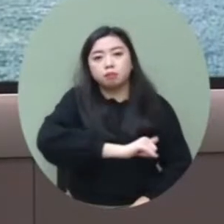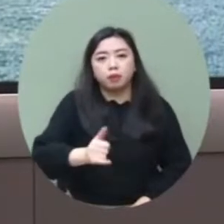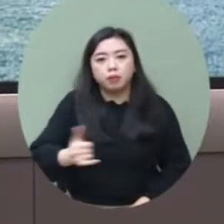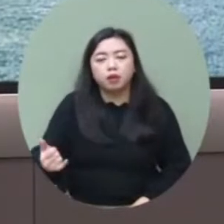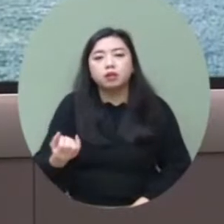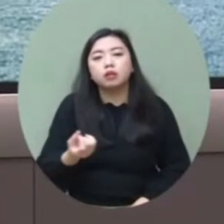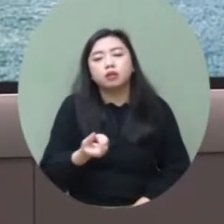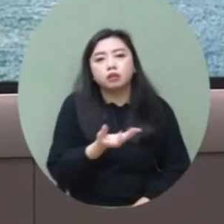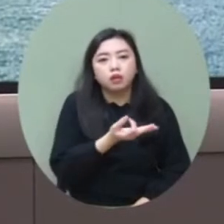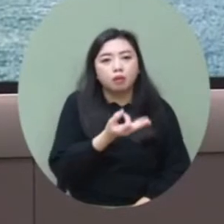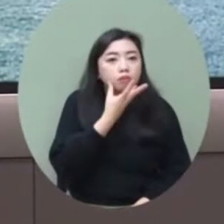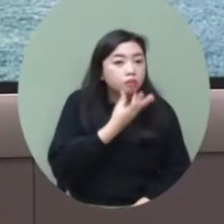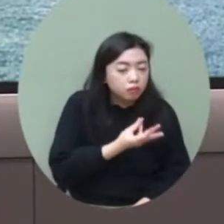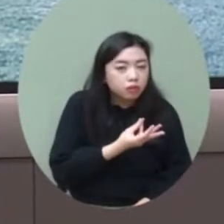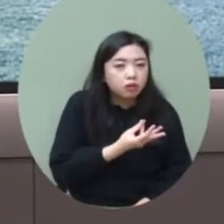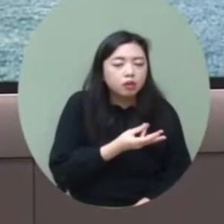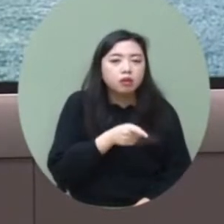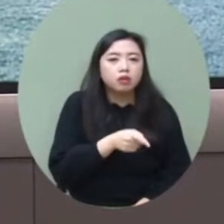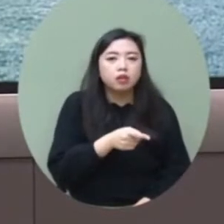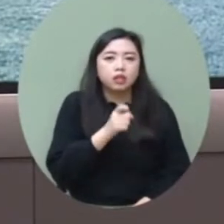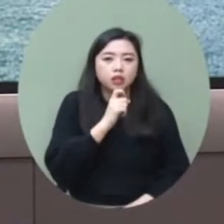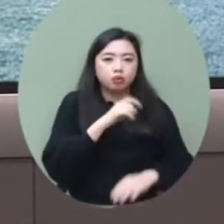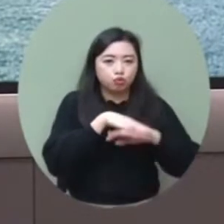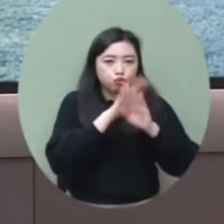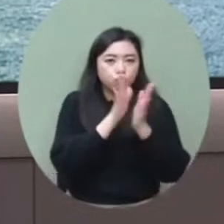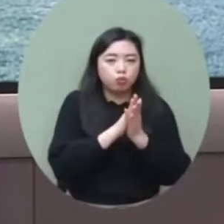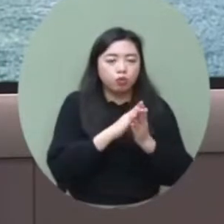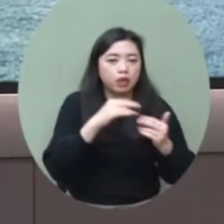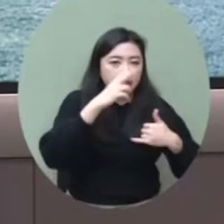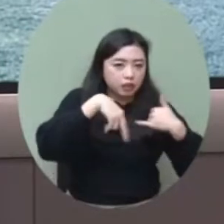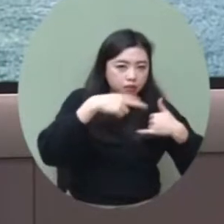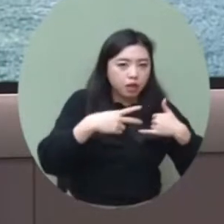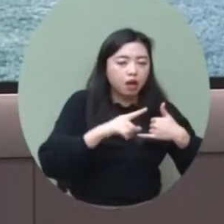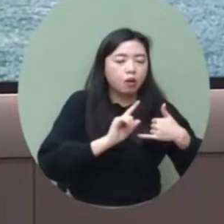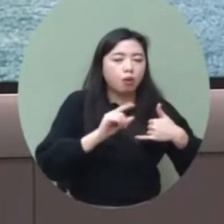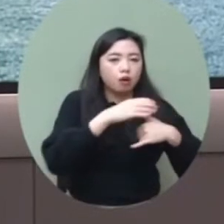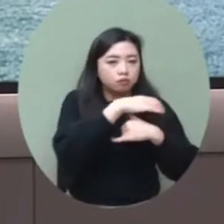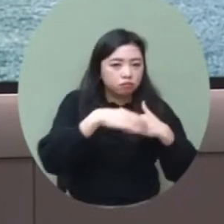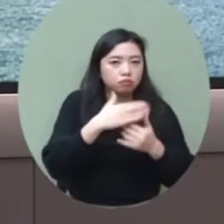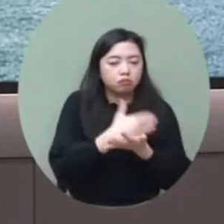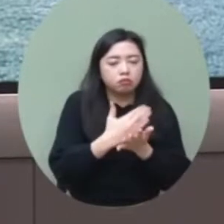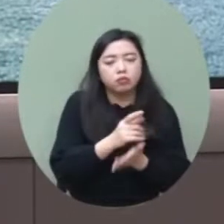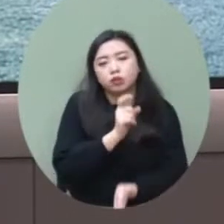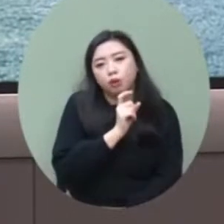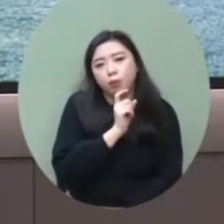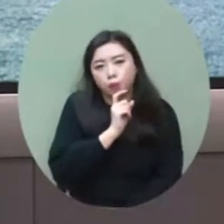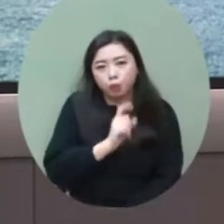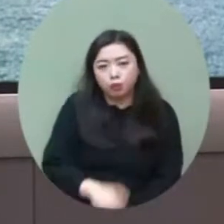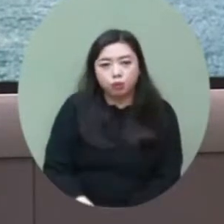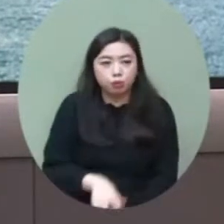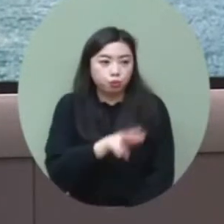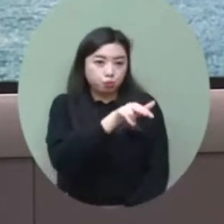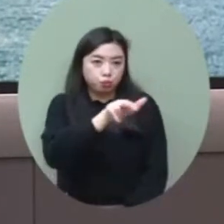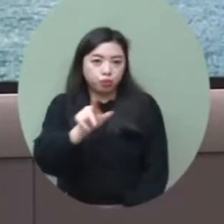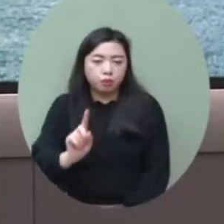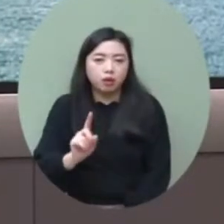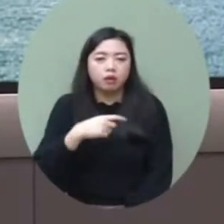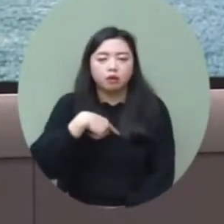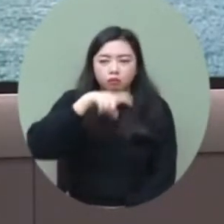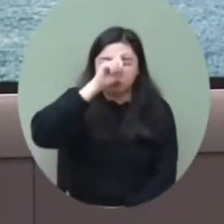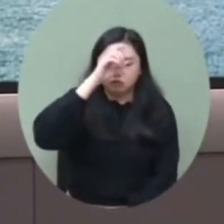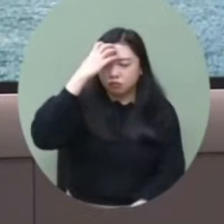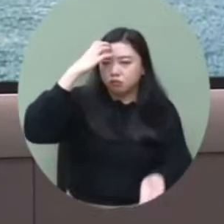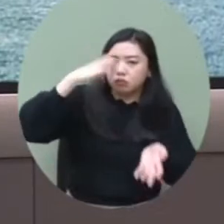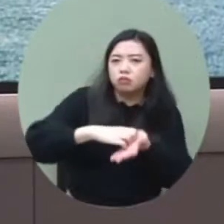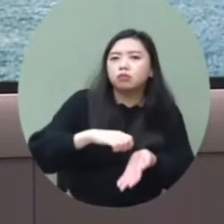3 children who unfortunately passed away, they were given these